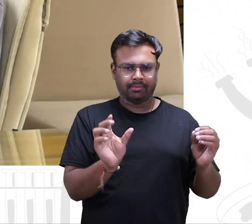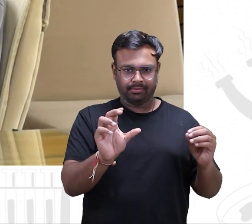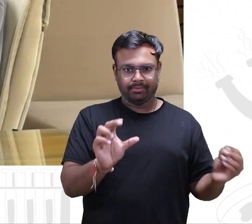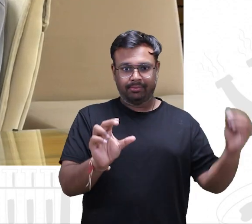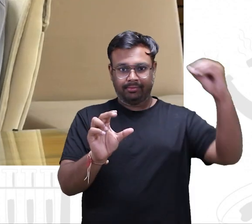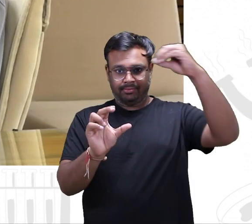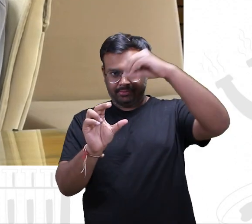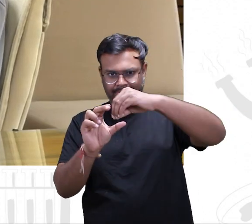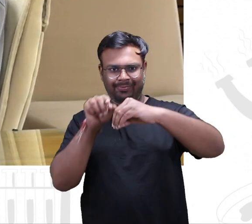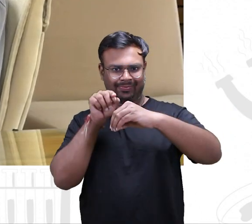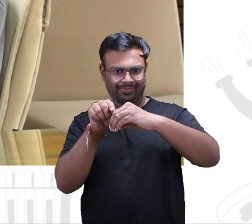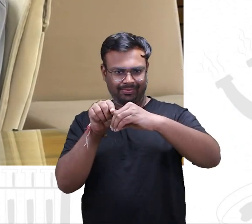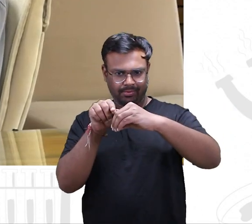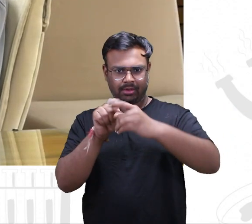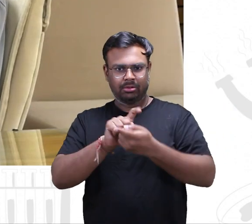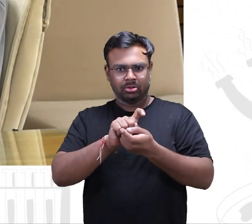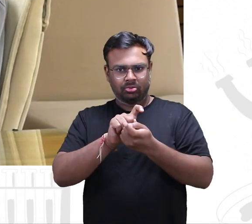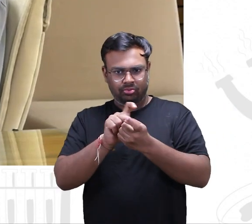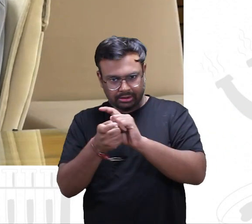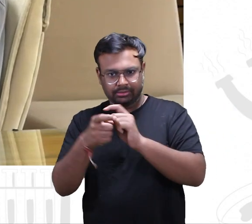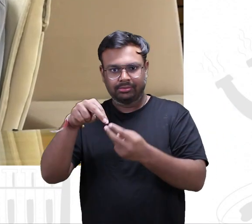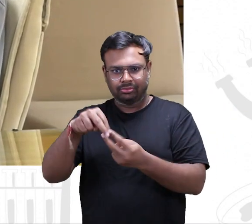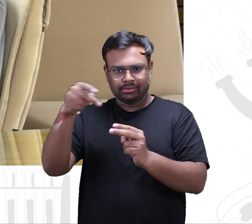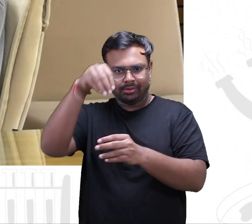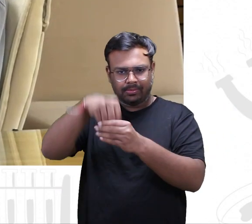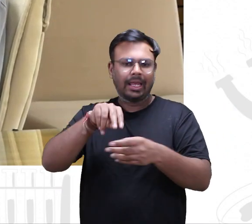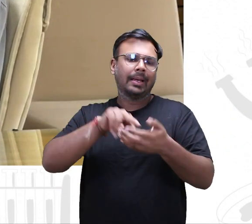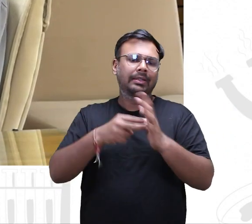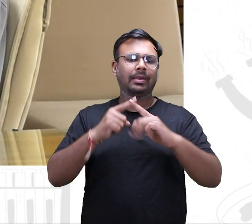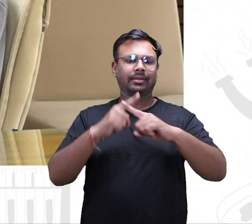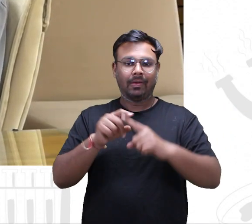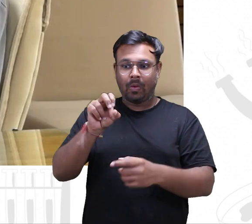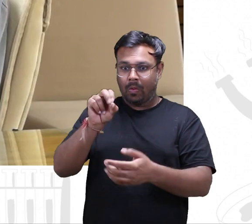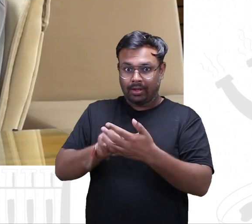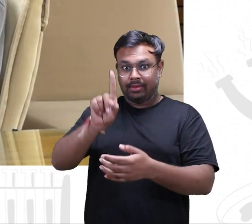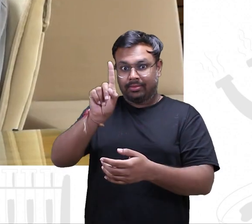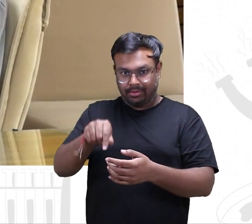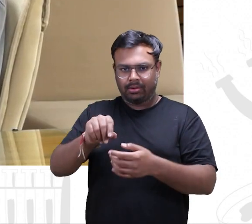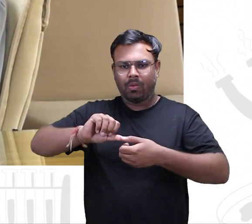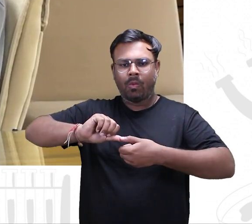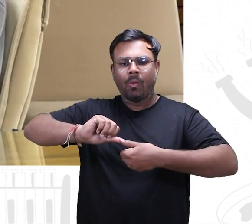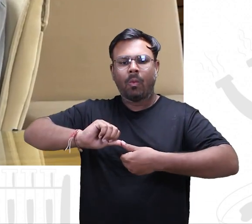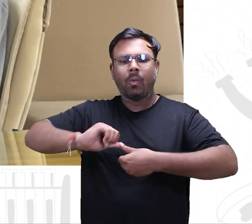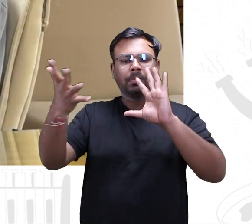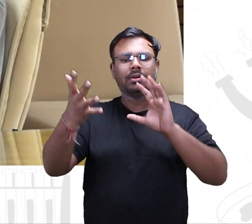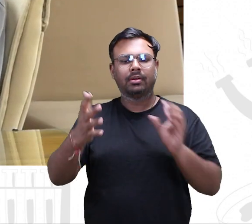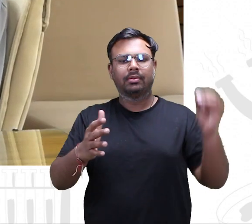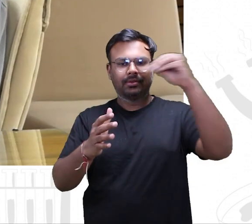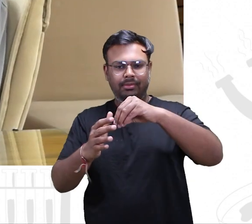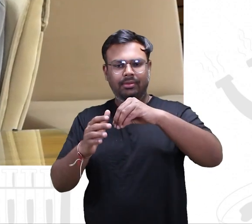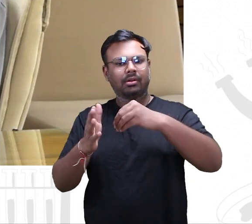embryogenesis. So what we did is to change the expression of this gene. Now it's switched on in the egg cell. Normally the egg cell switches it